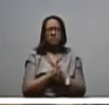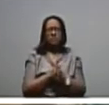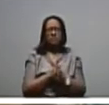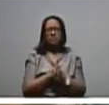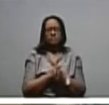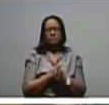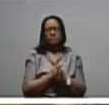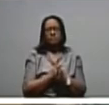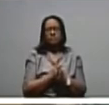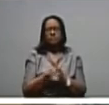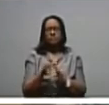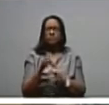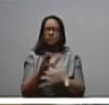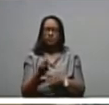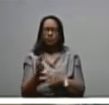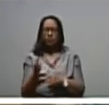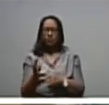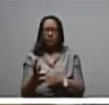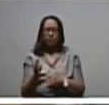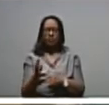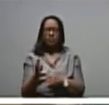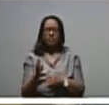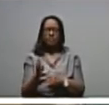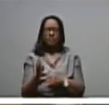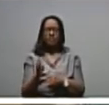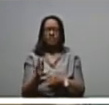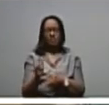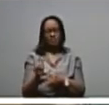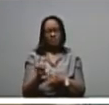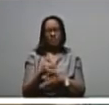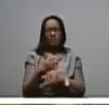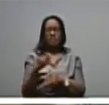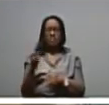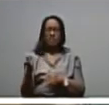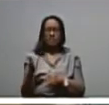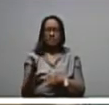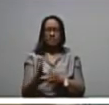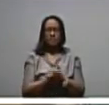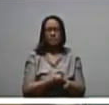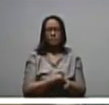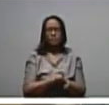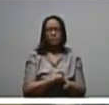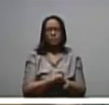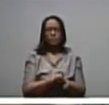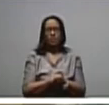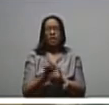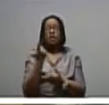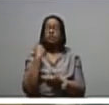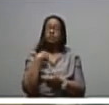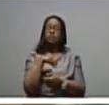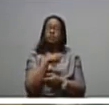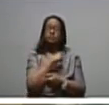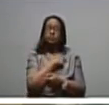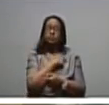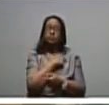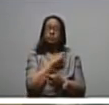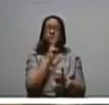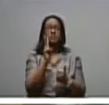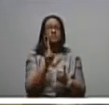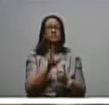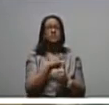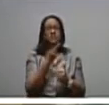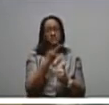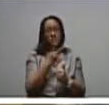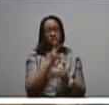bread enclosing the filling. So we're going to speak only about this